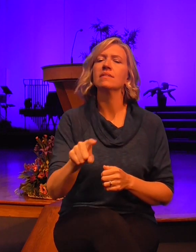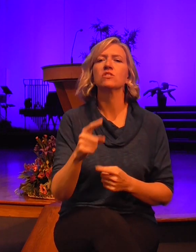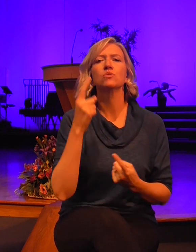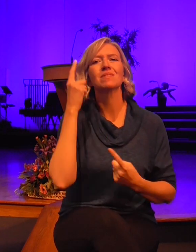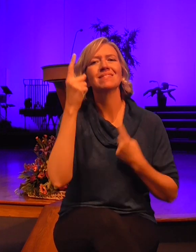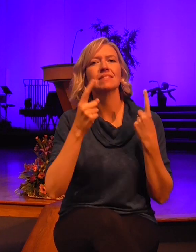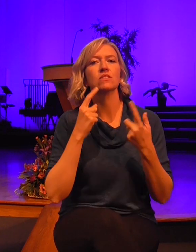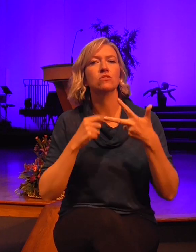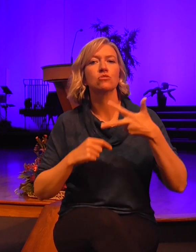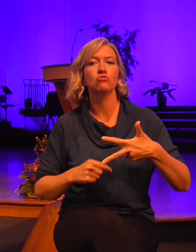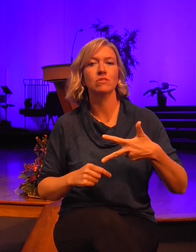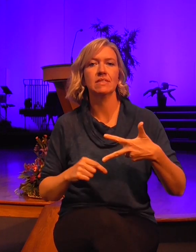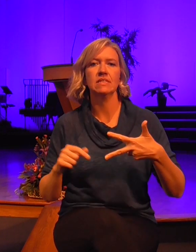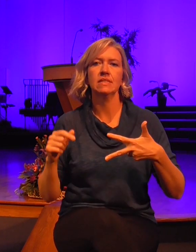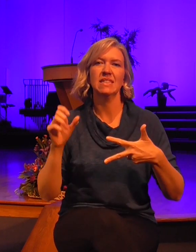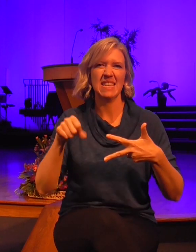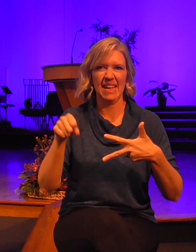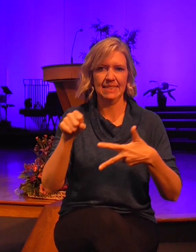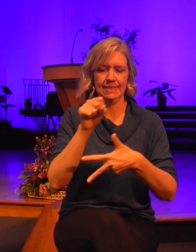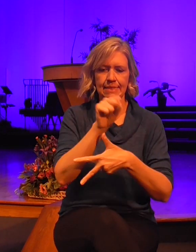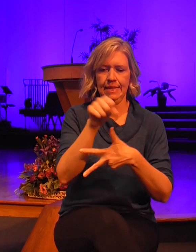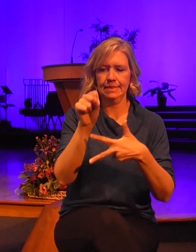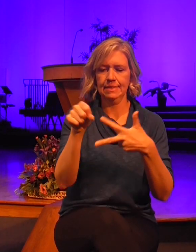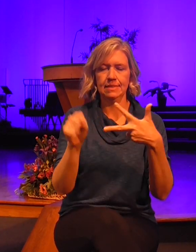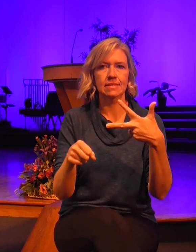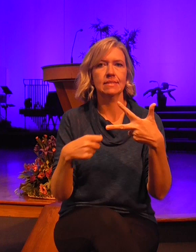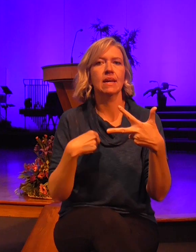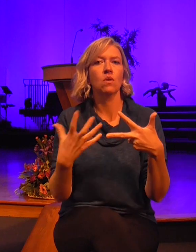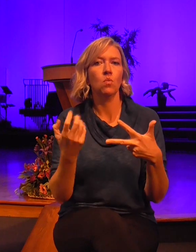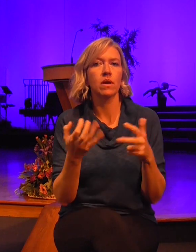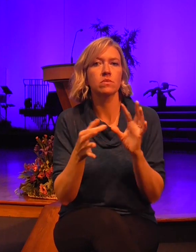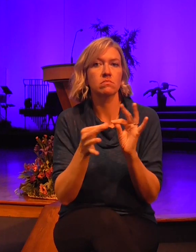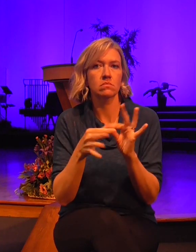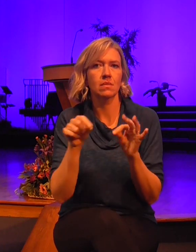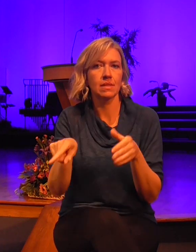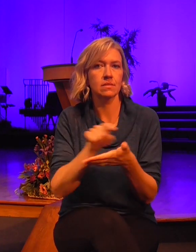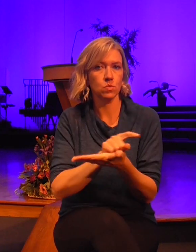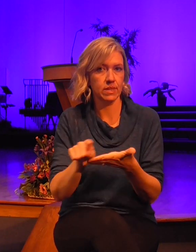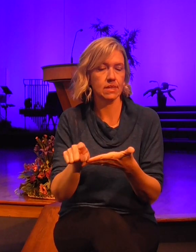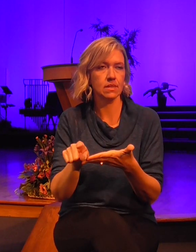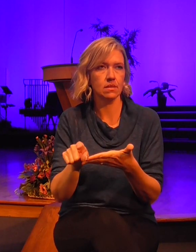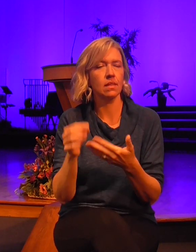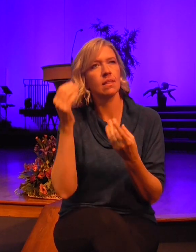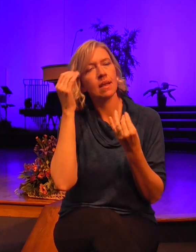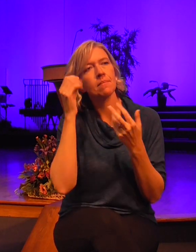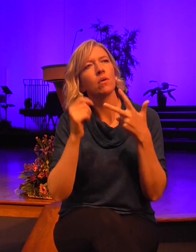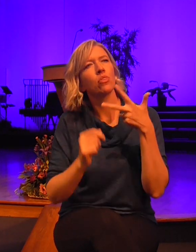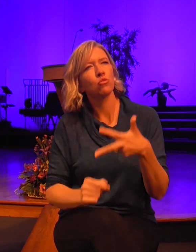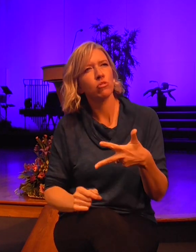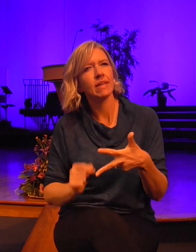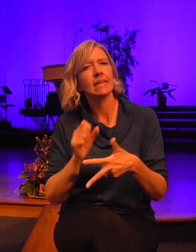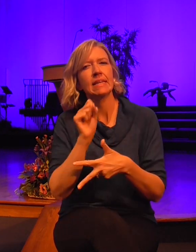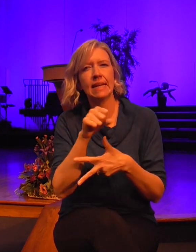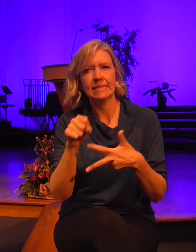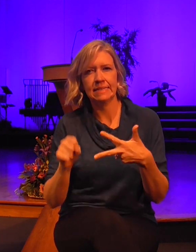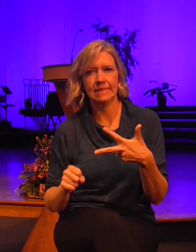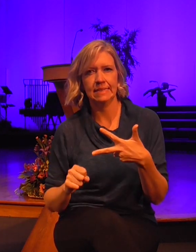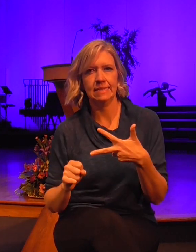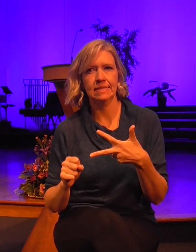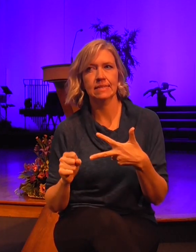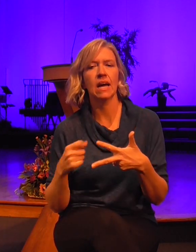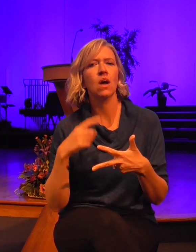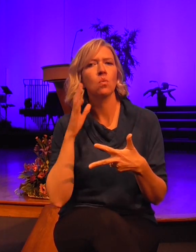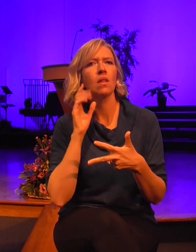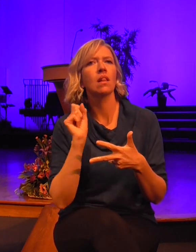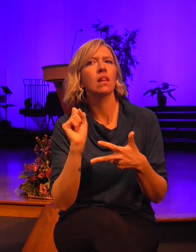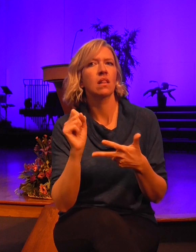total yeses you want to say yes to this upcoming week. What are 3 yeses? I'm going to invite you to think about it while